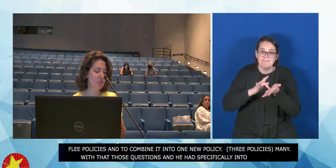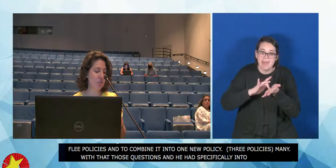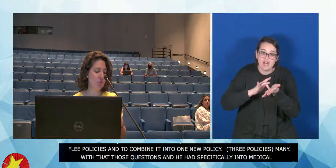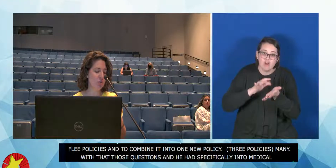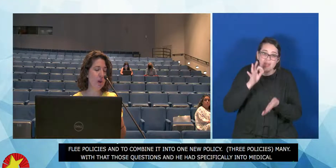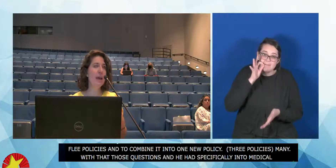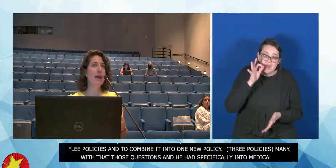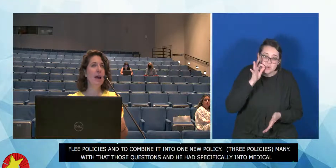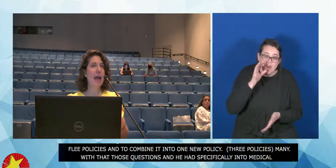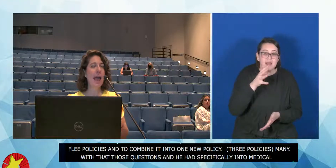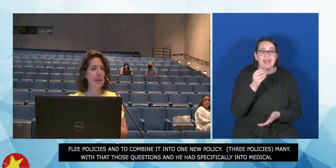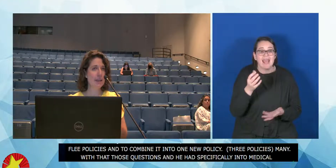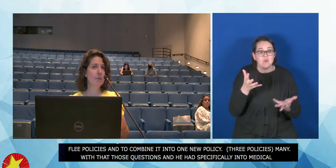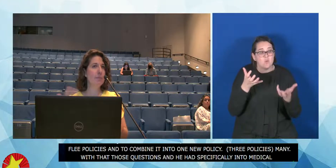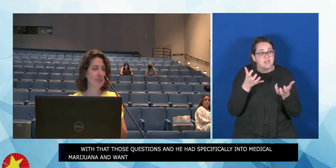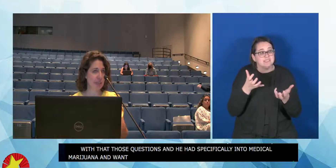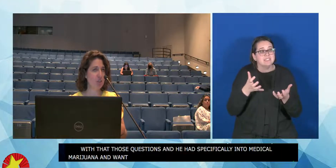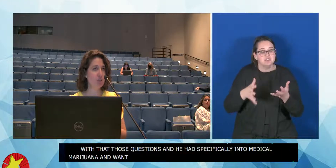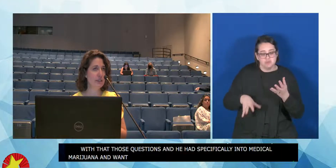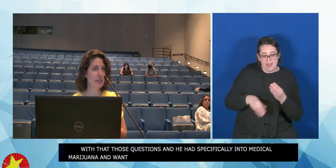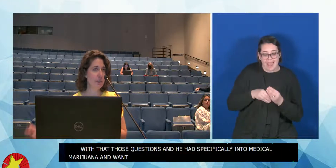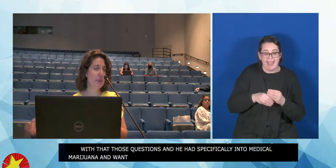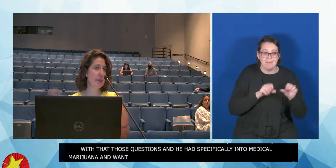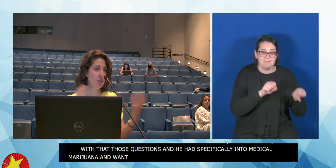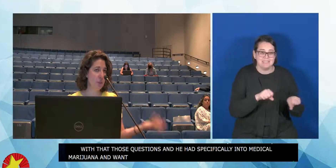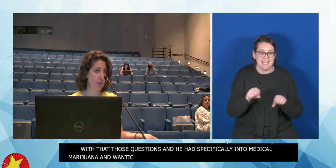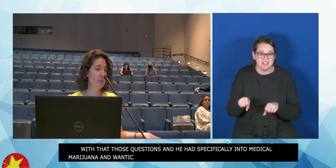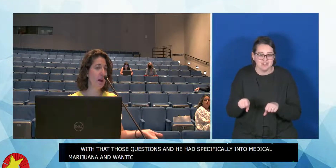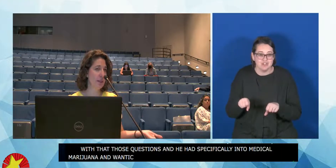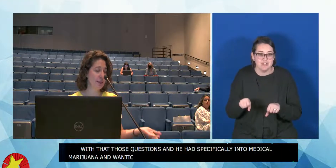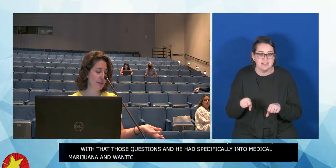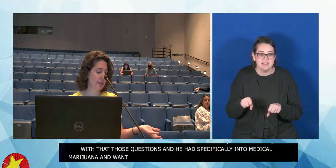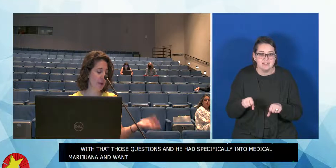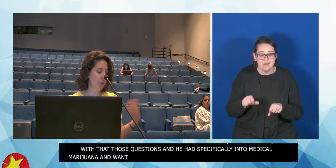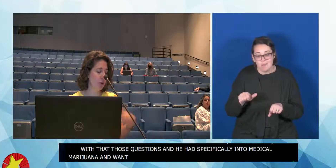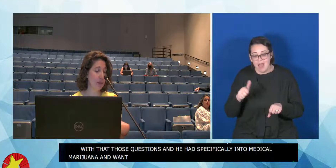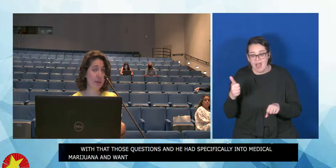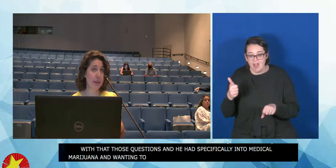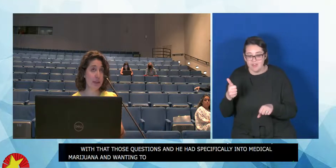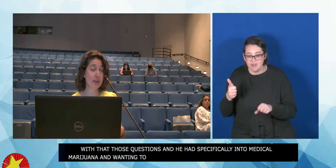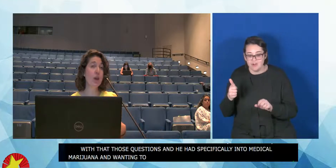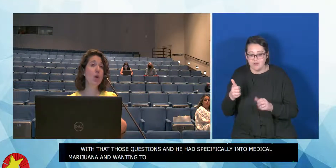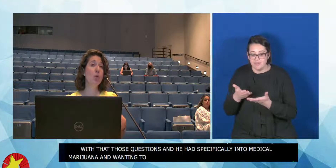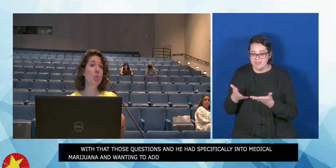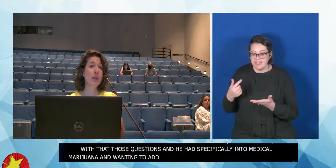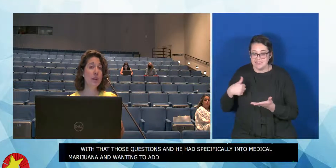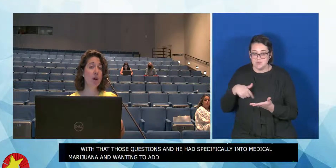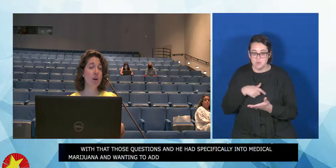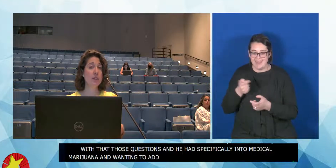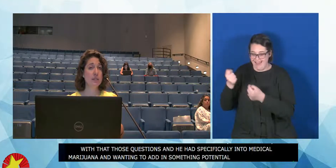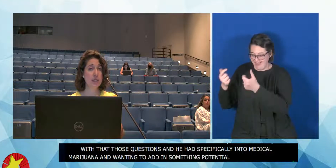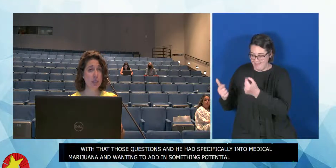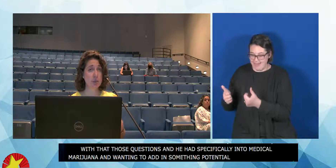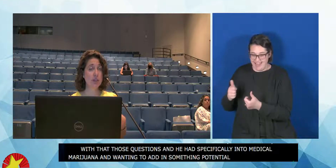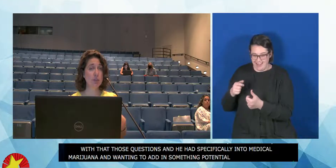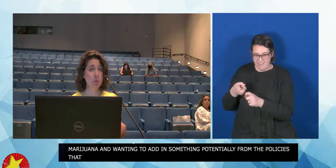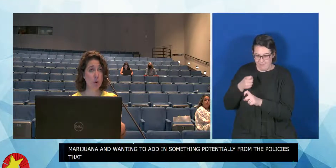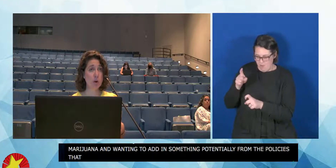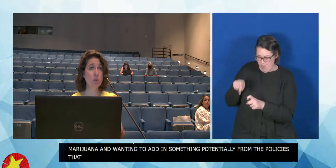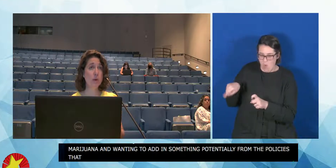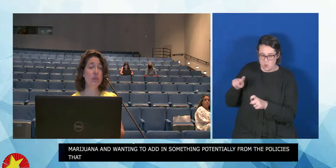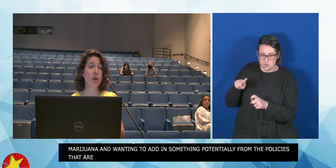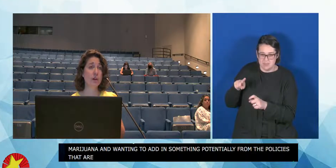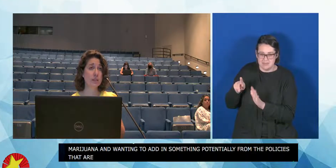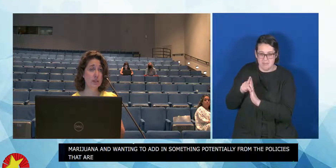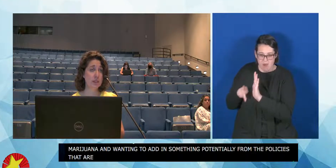wanting to add in potentially some things from the policies that were eliminated, we are continuing to